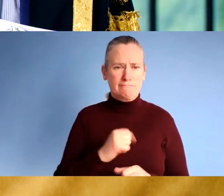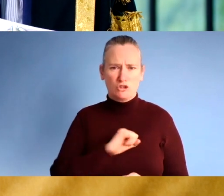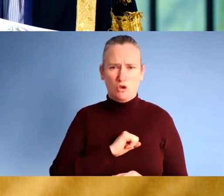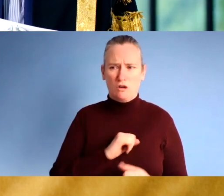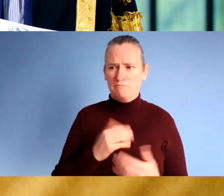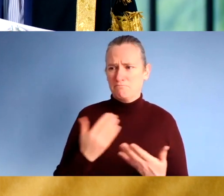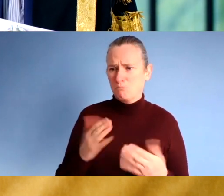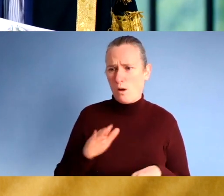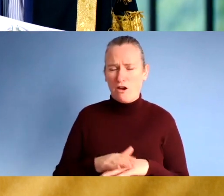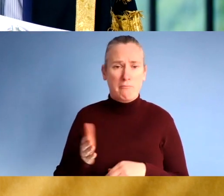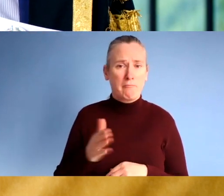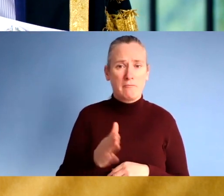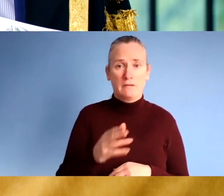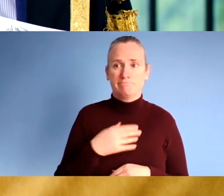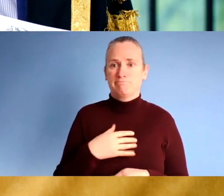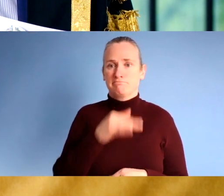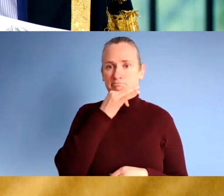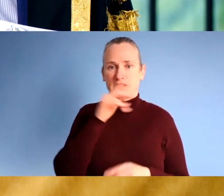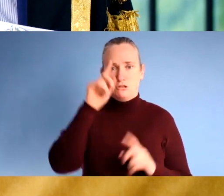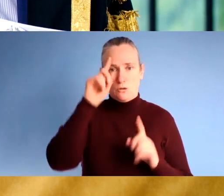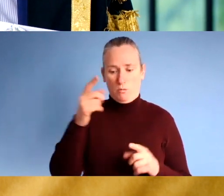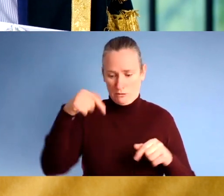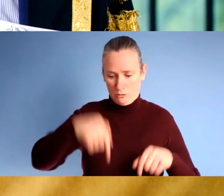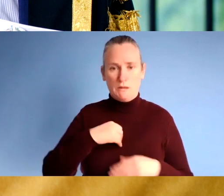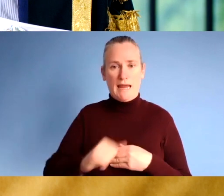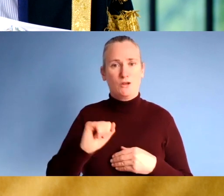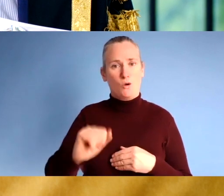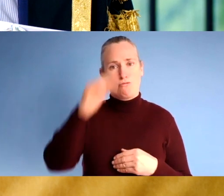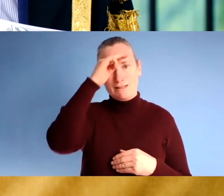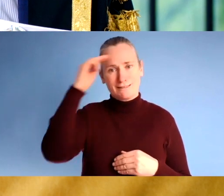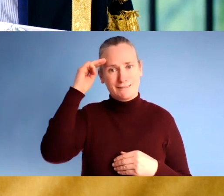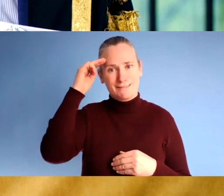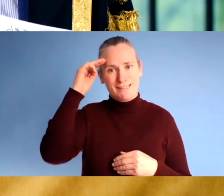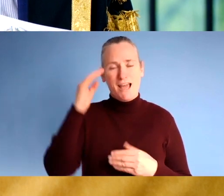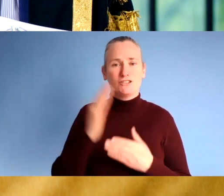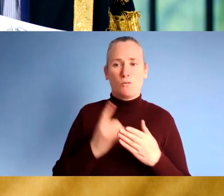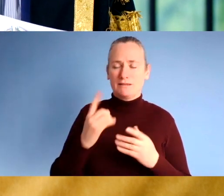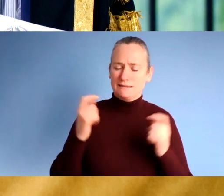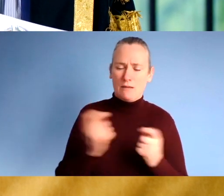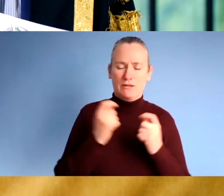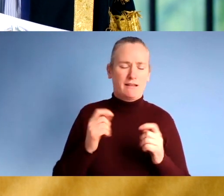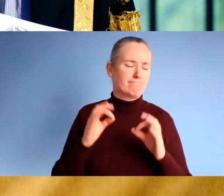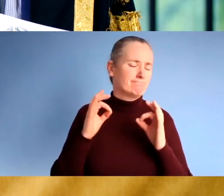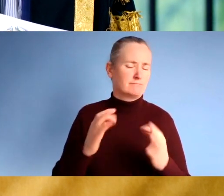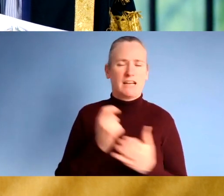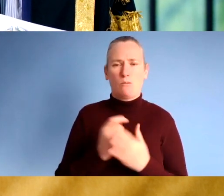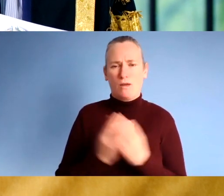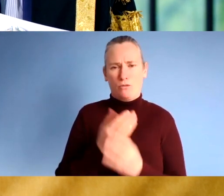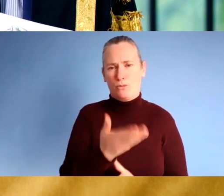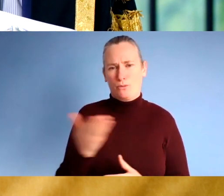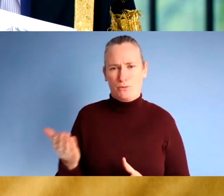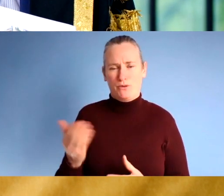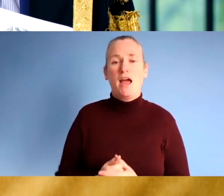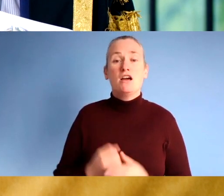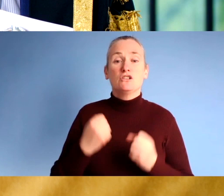my journey would bring me. And little did I know that today I would be here as your president, as someone celebrating this amazing moment with you.